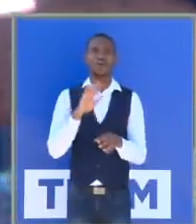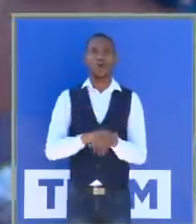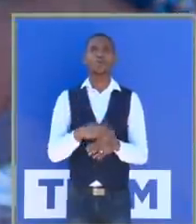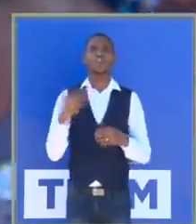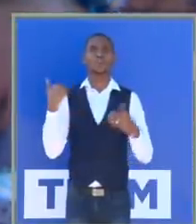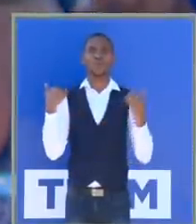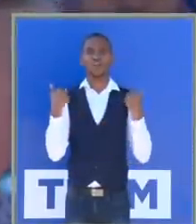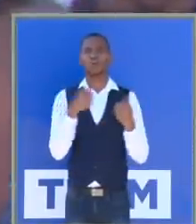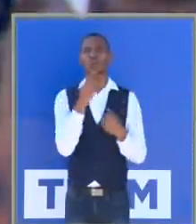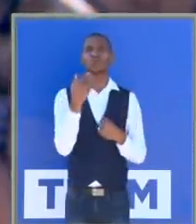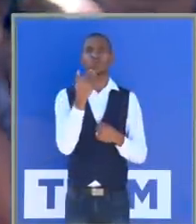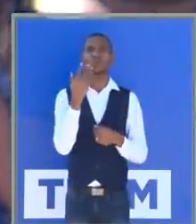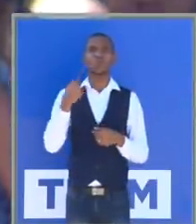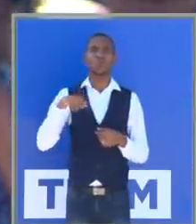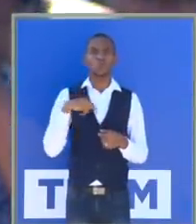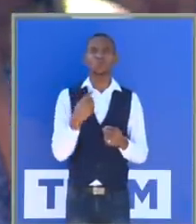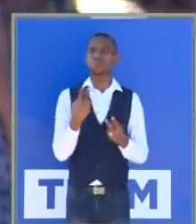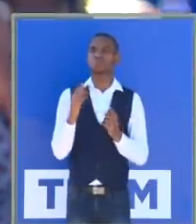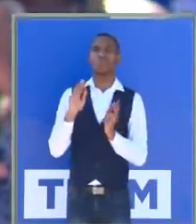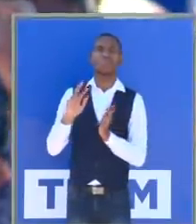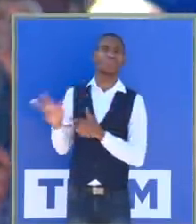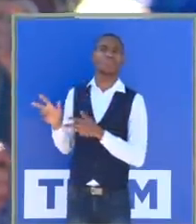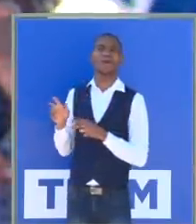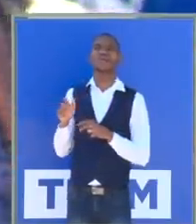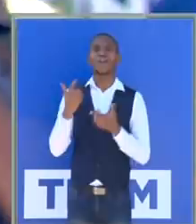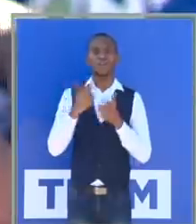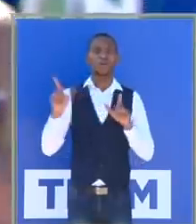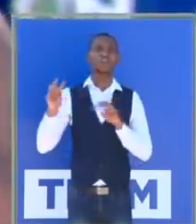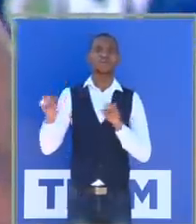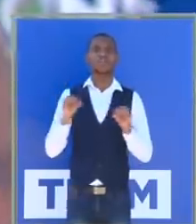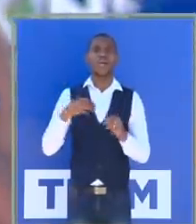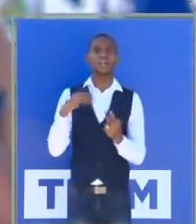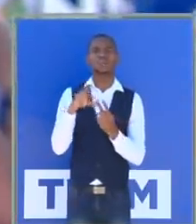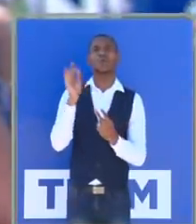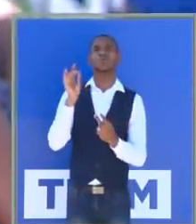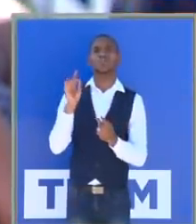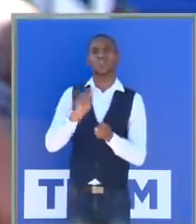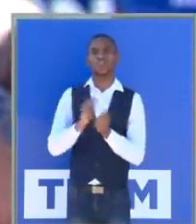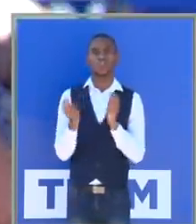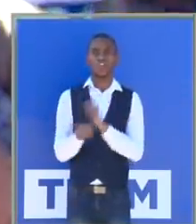of those who turned against liberation movements and chose change.